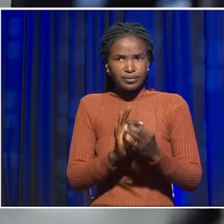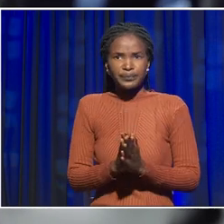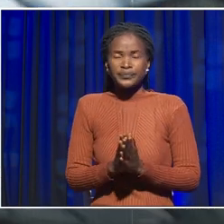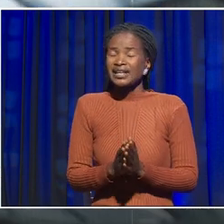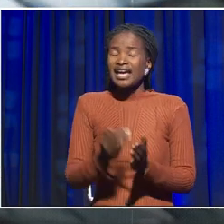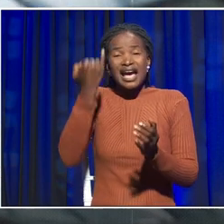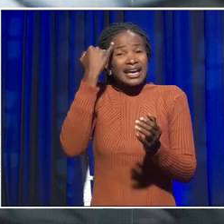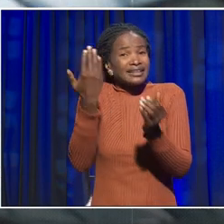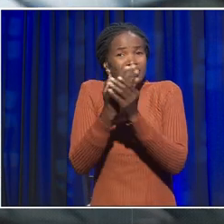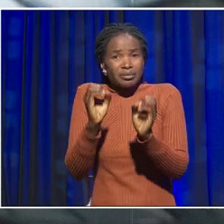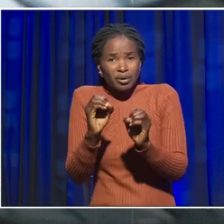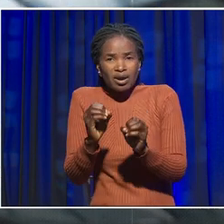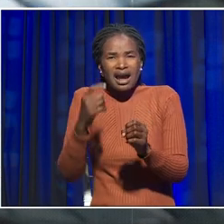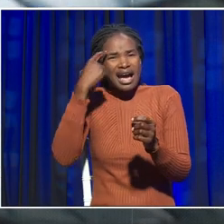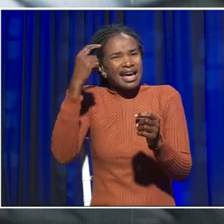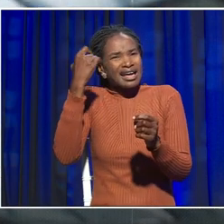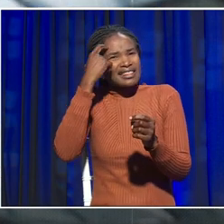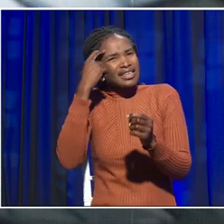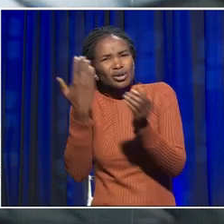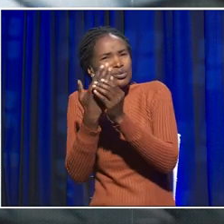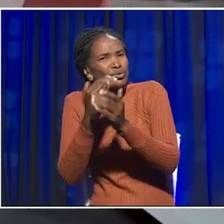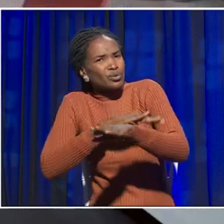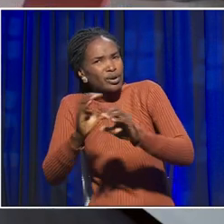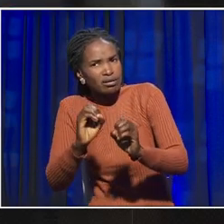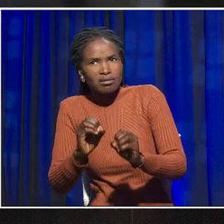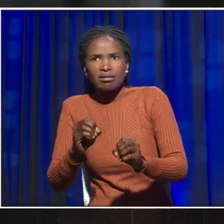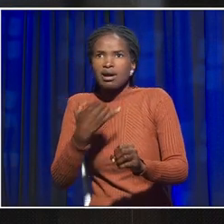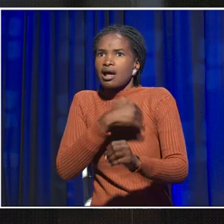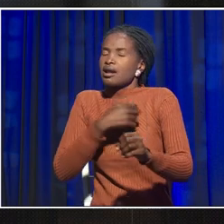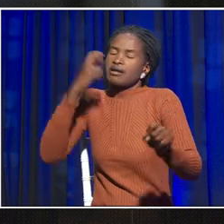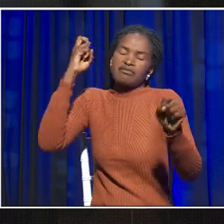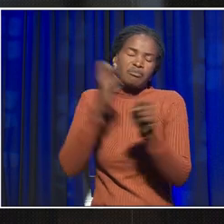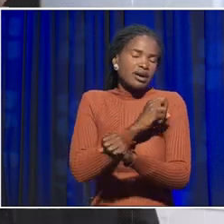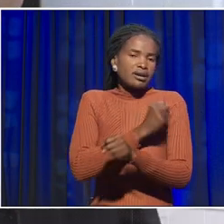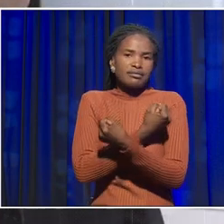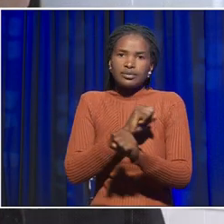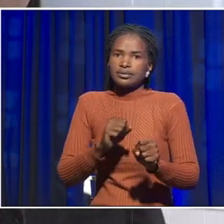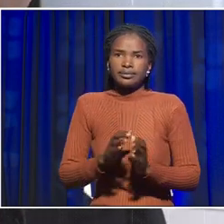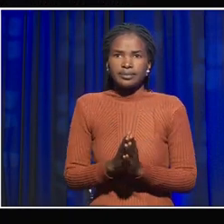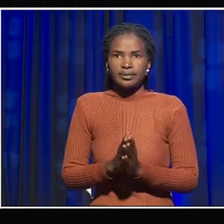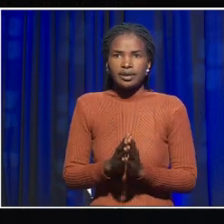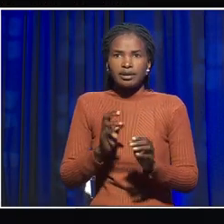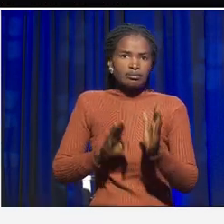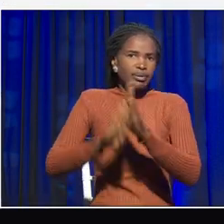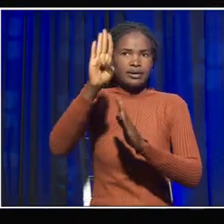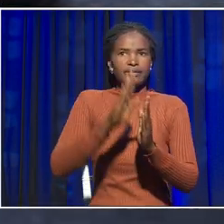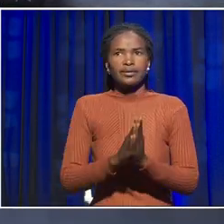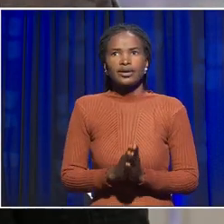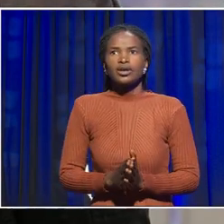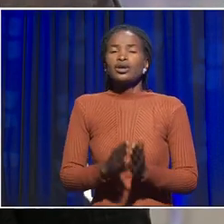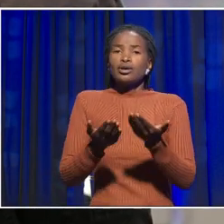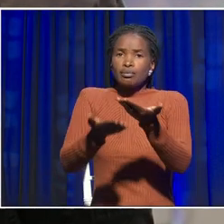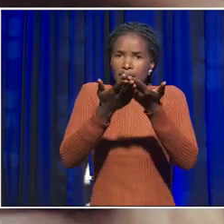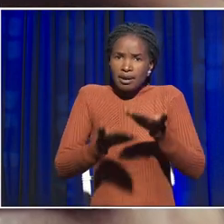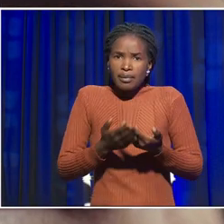creative enough, it will be very difficult to survive in this century. Humans and machines are assisting each other, augmenting each other